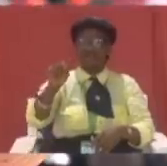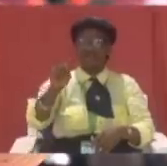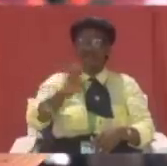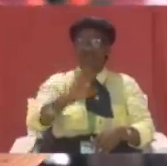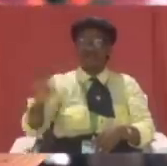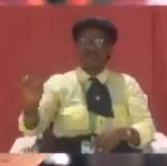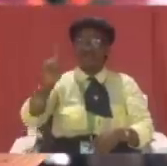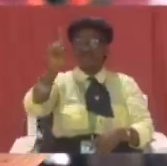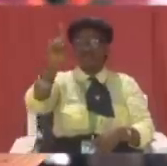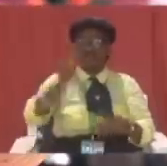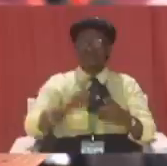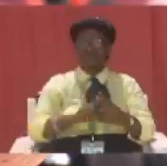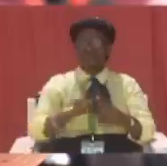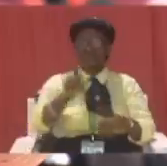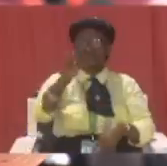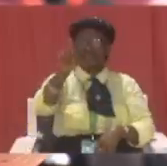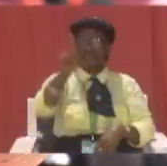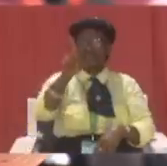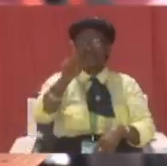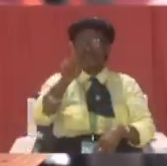verse 1 to 11,